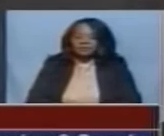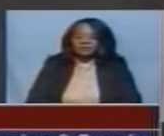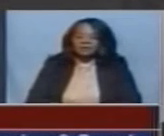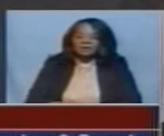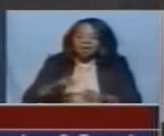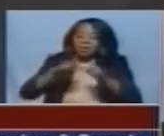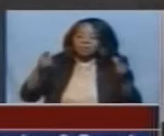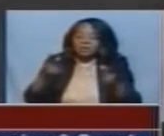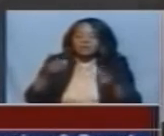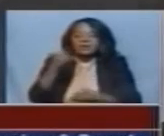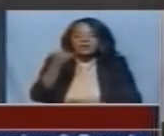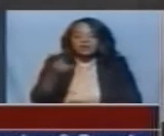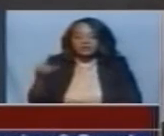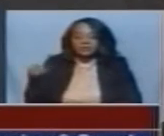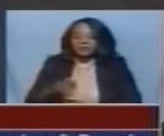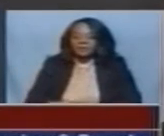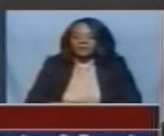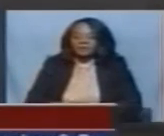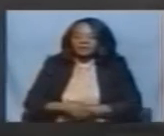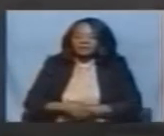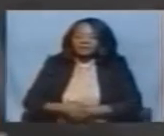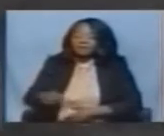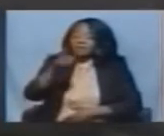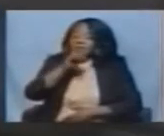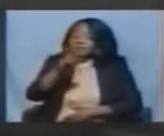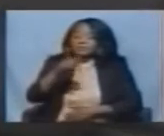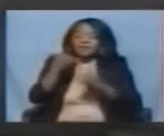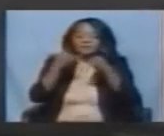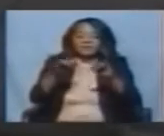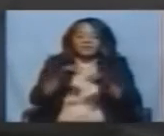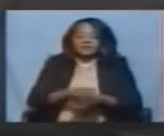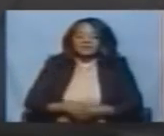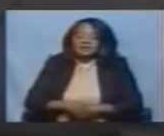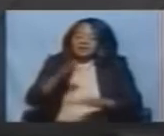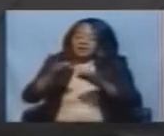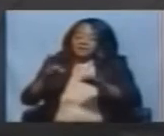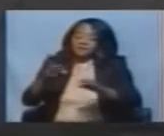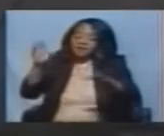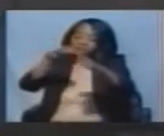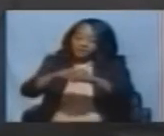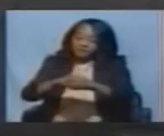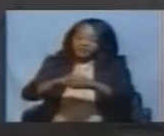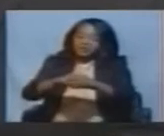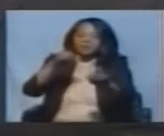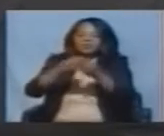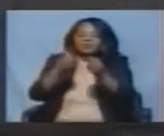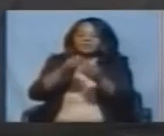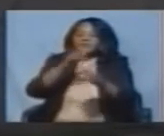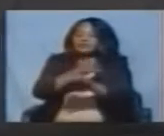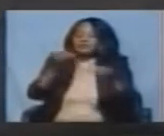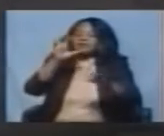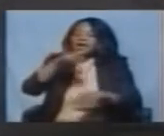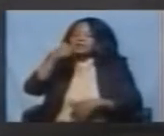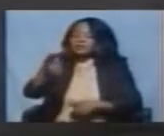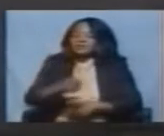issue than simply pointing at a buyer. As a matter of fact, if you do that, you're not solving the problem. Now, the entire supply chain needs to be checked. The